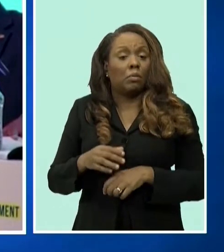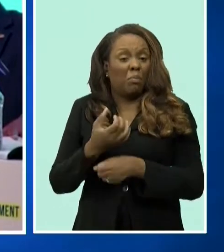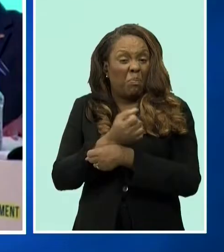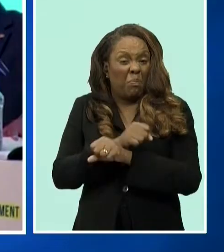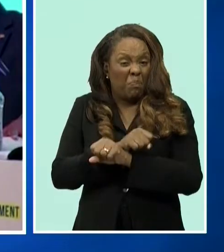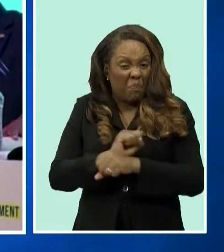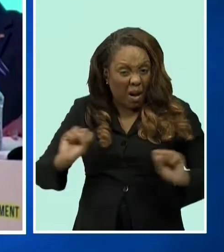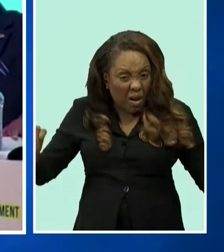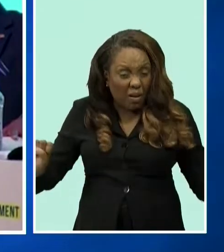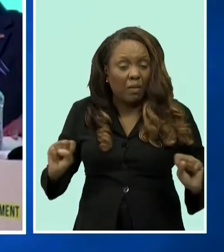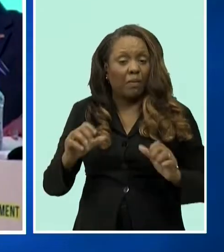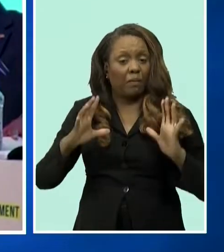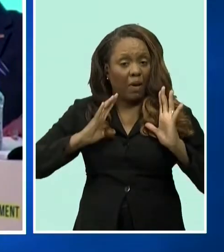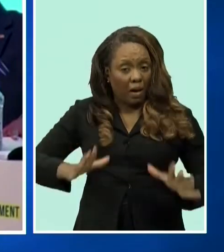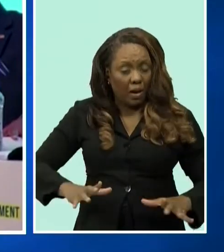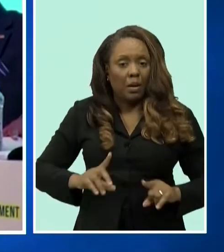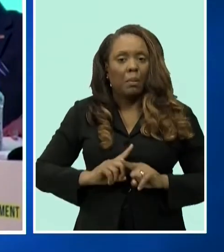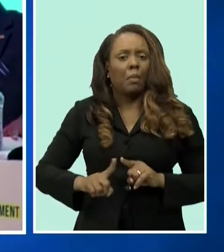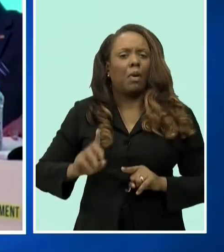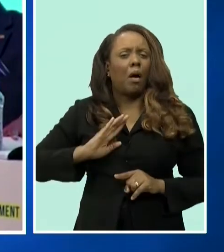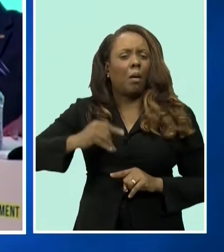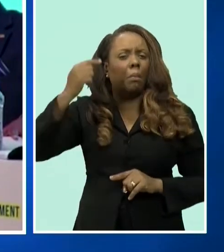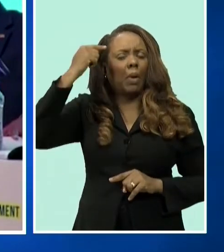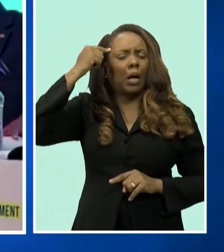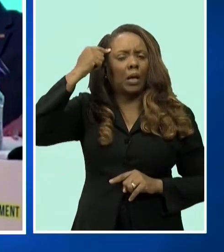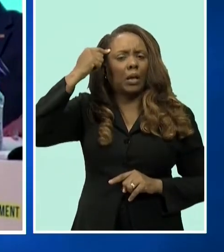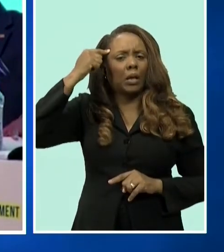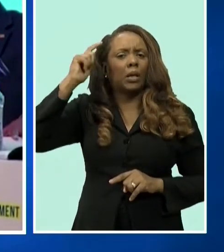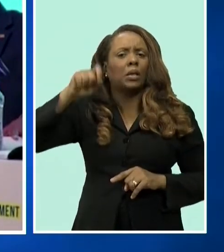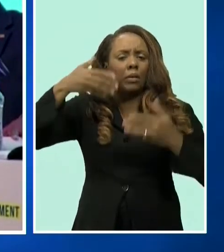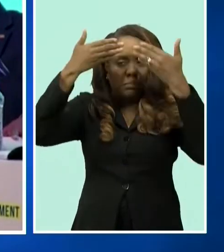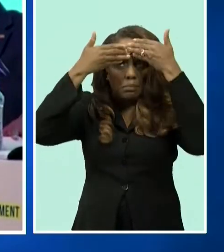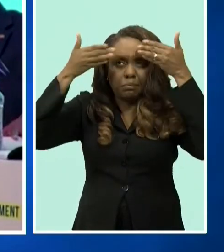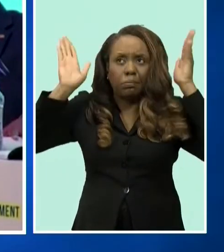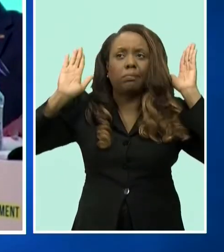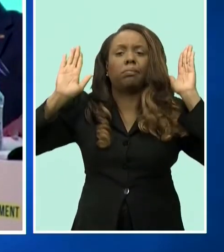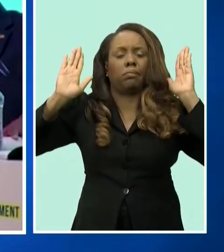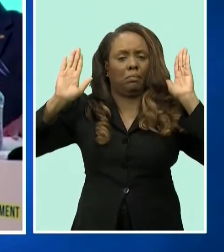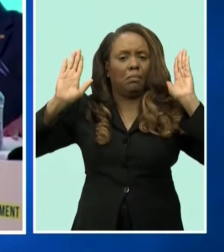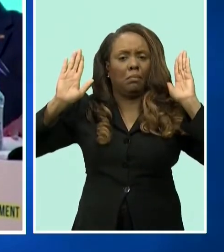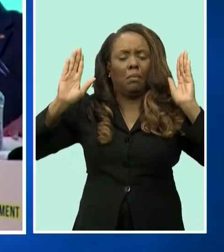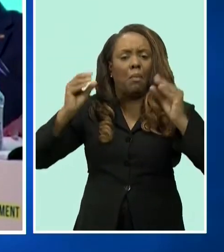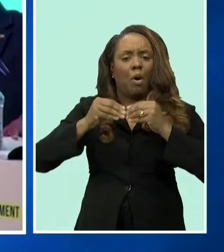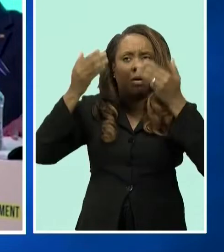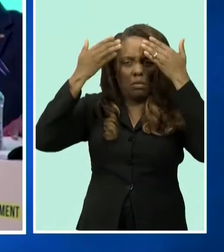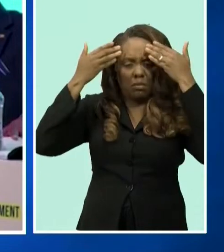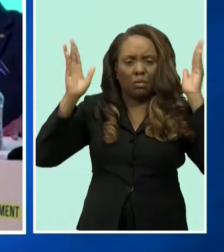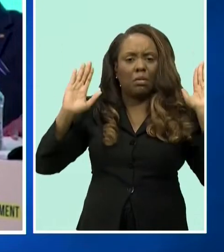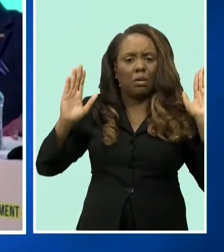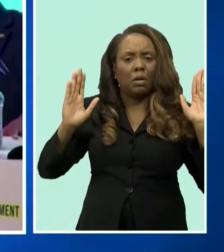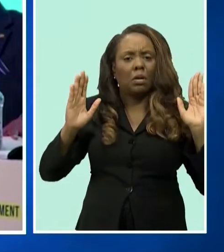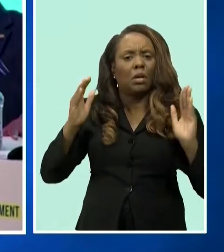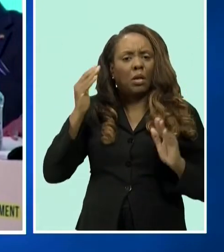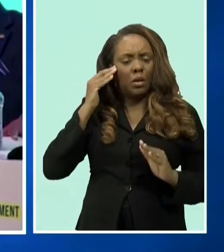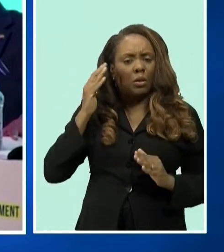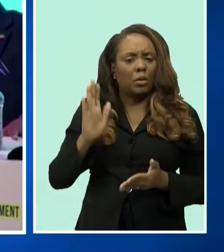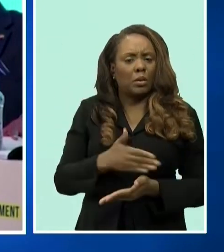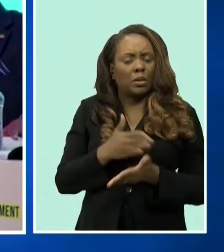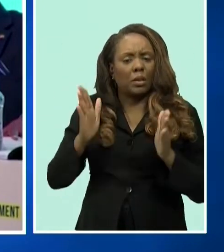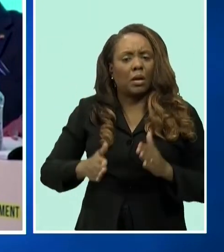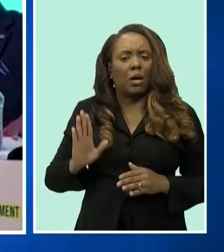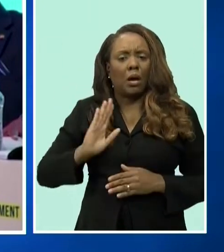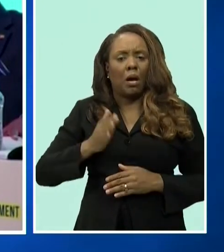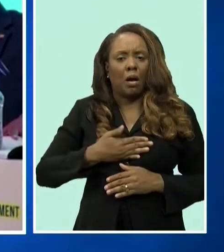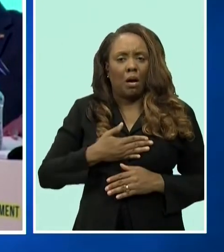extremely important for us to do as Bob Marley has said and as Marcus Garvey has said, which we were reminded of earlier, to